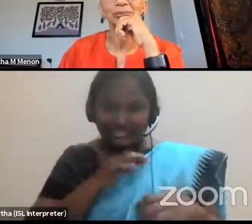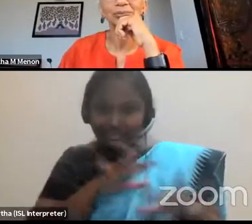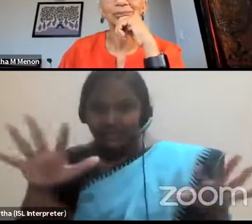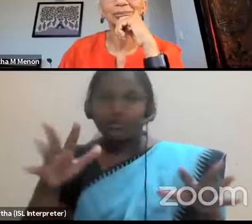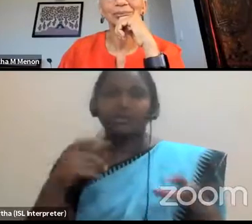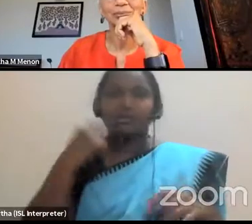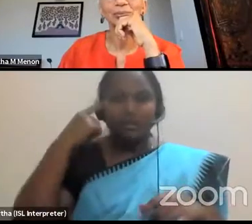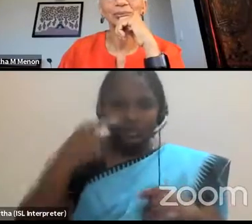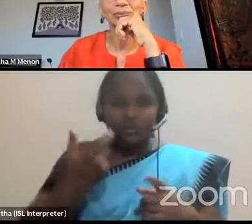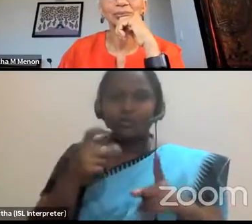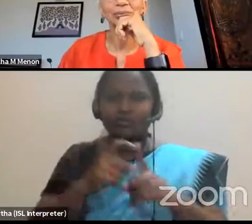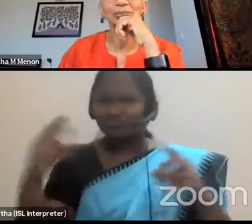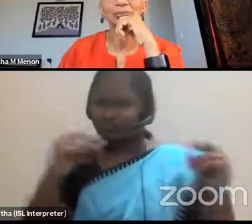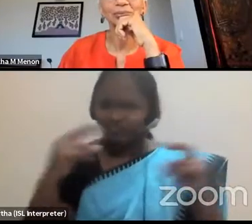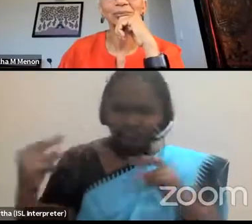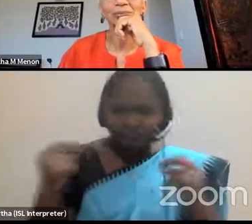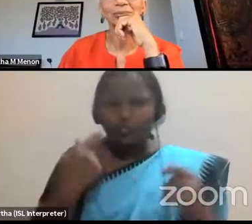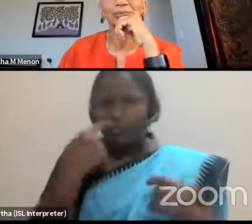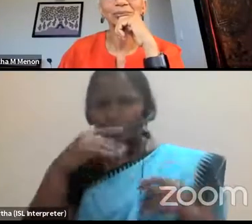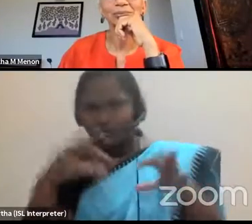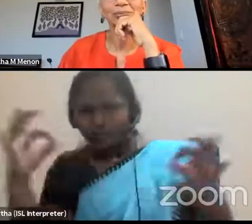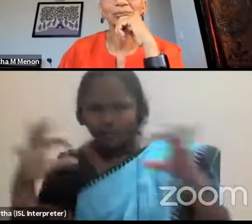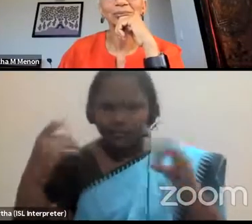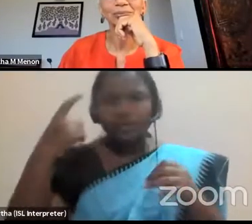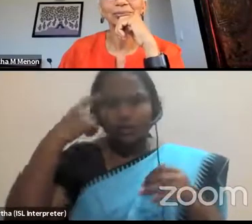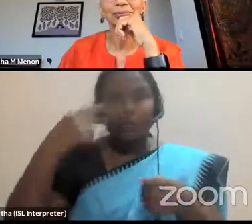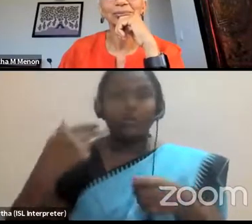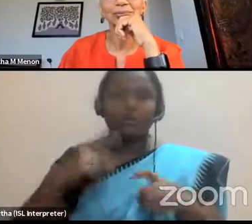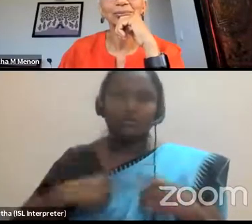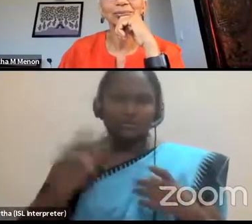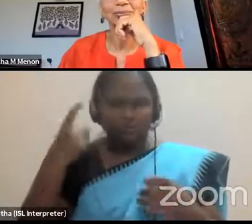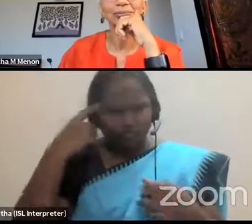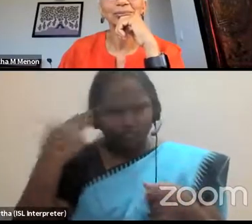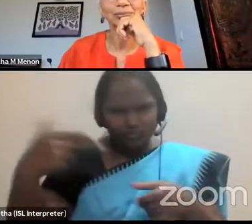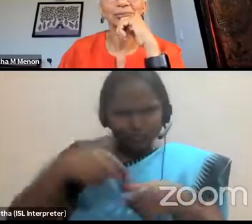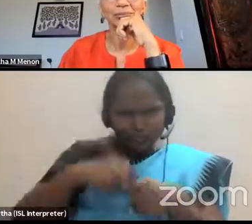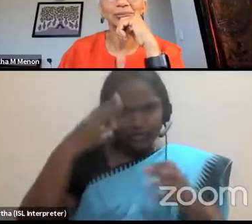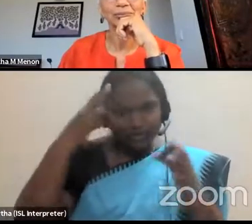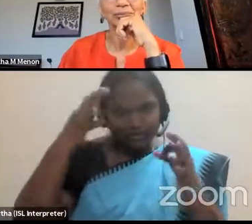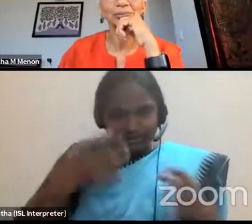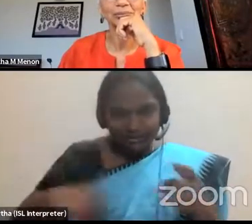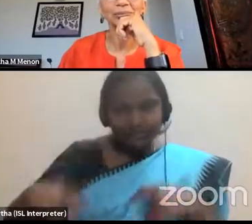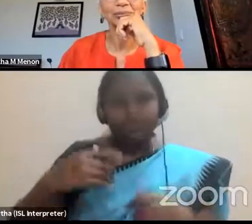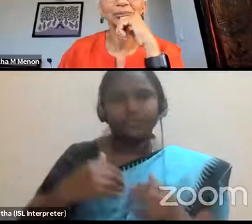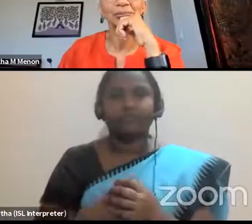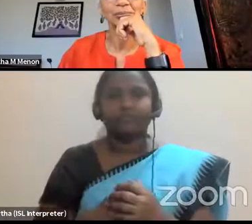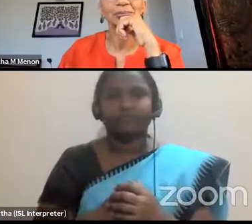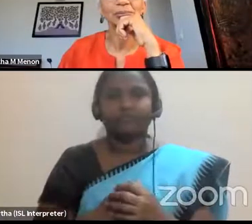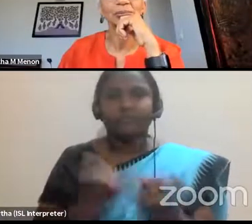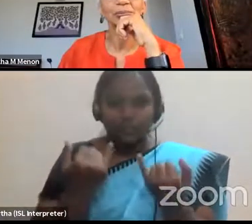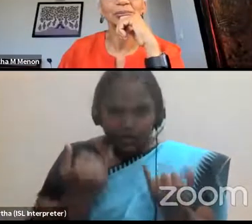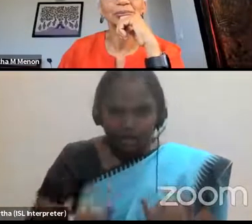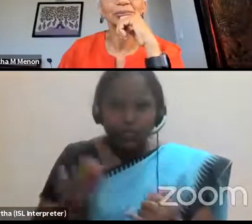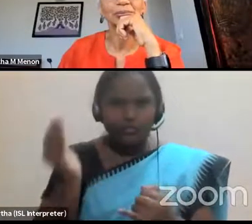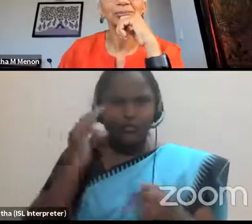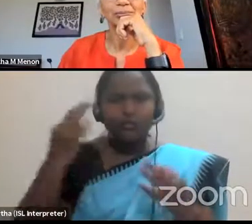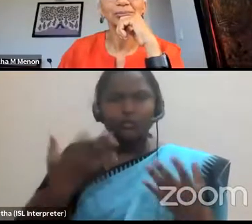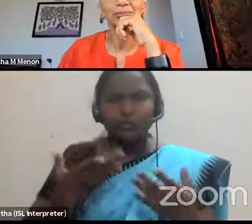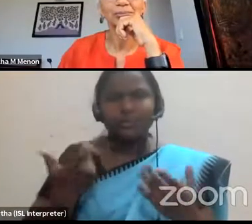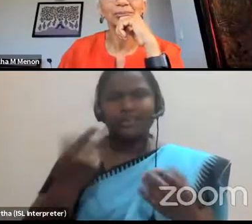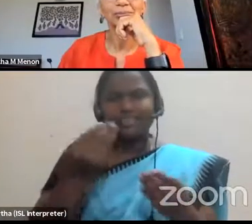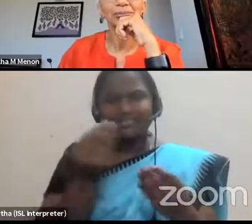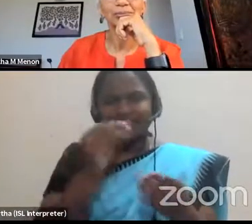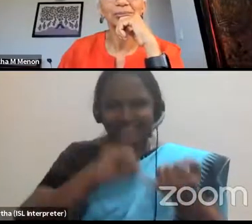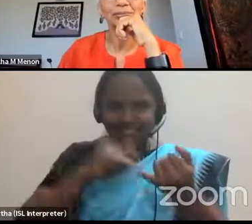We debated who this should be, and we jointly decided on MF Hussain. Now, we knew that this would be a